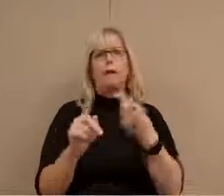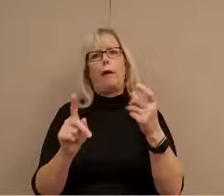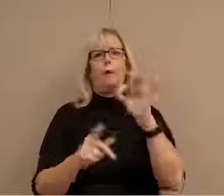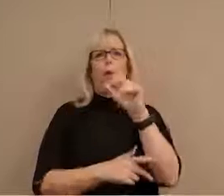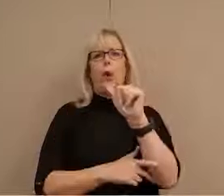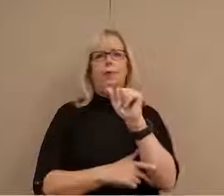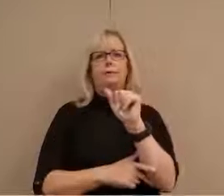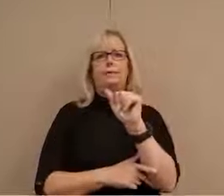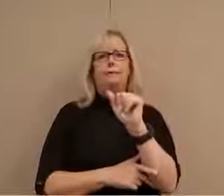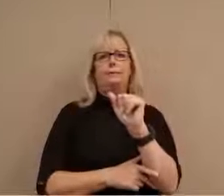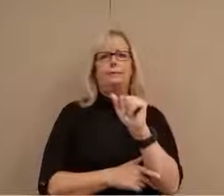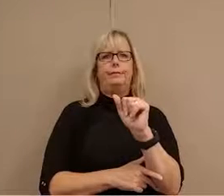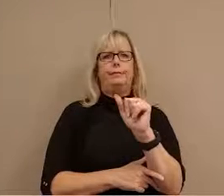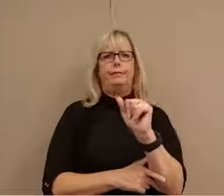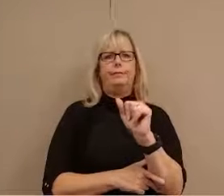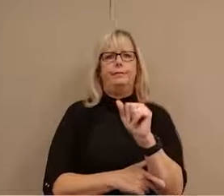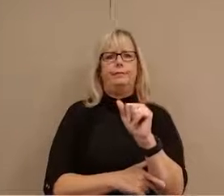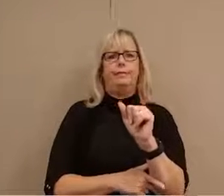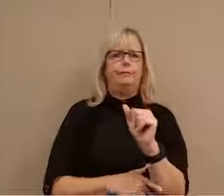Florida who's